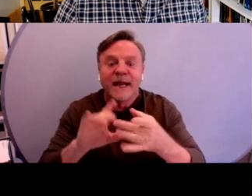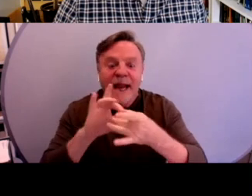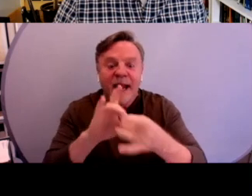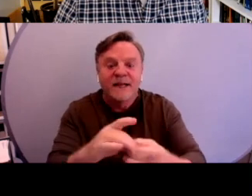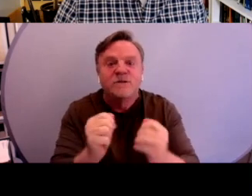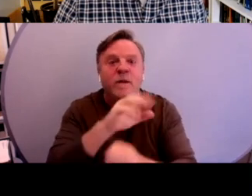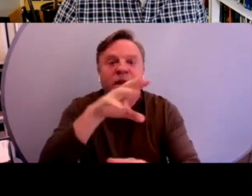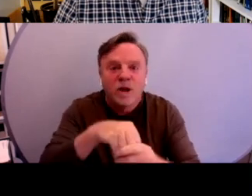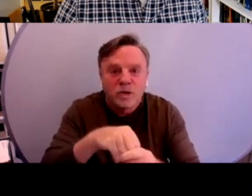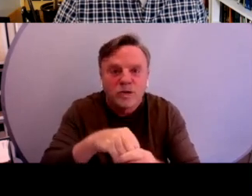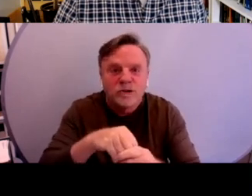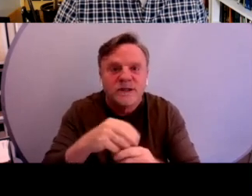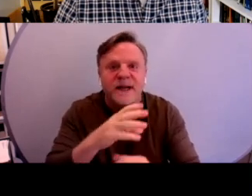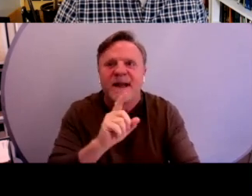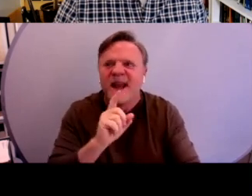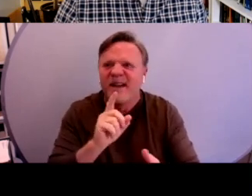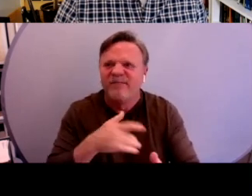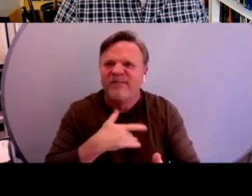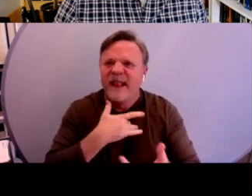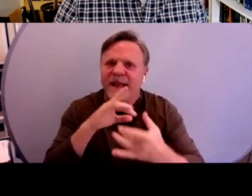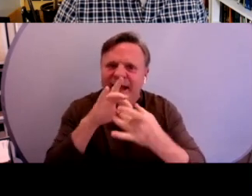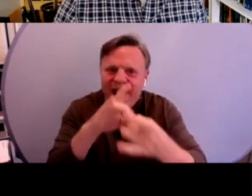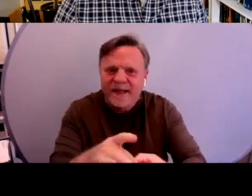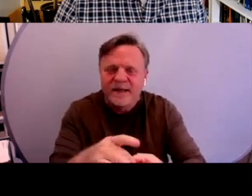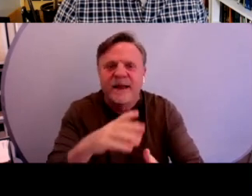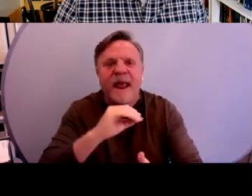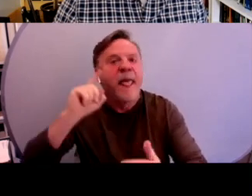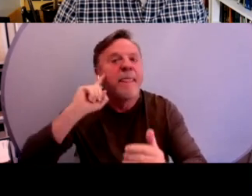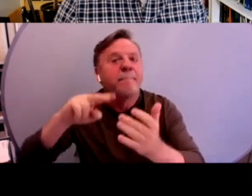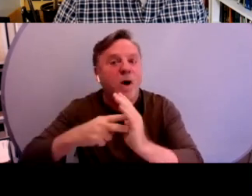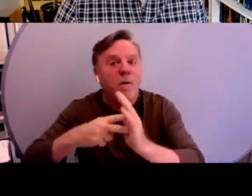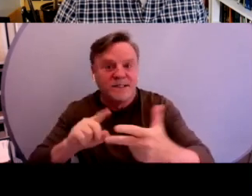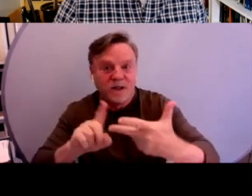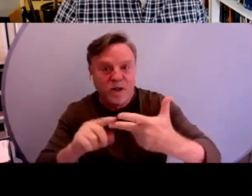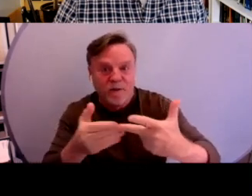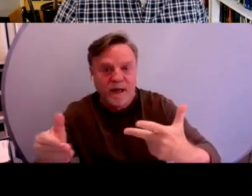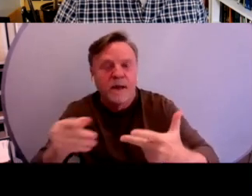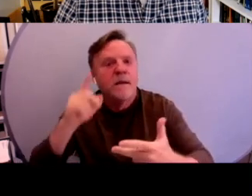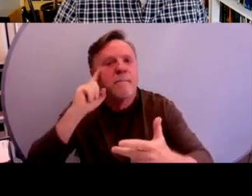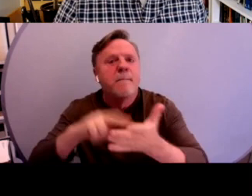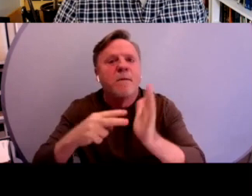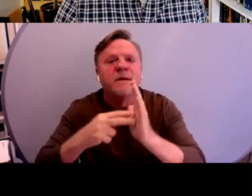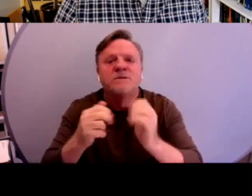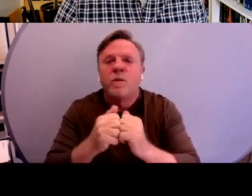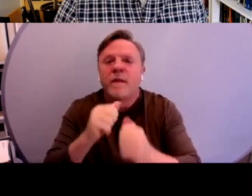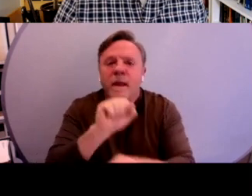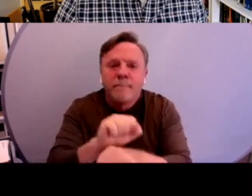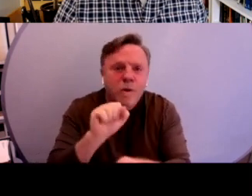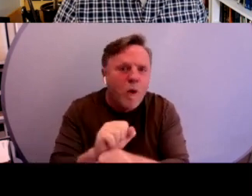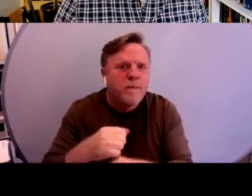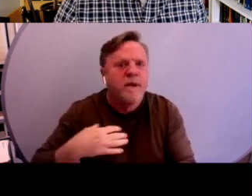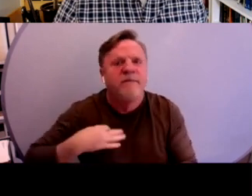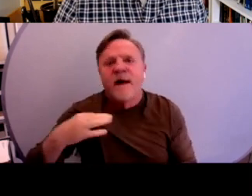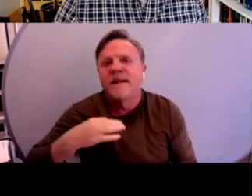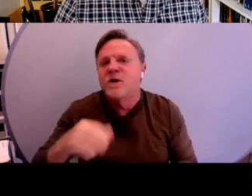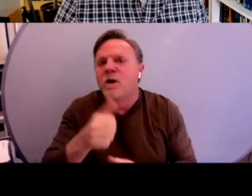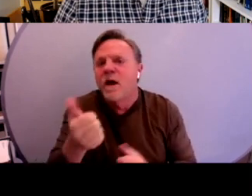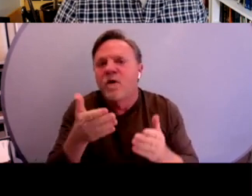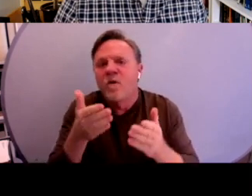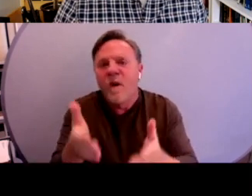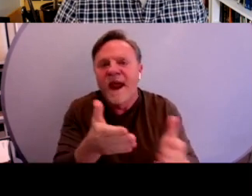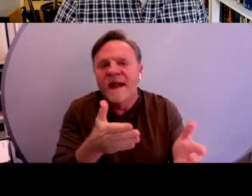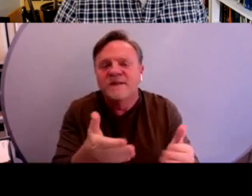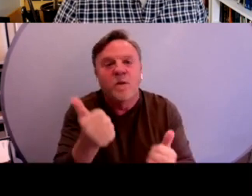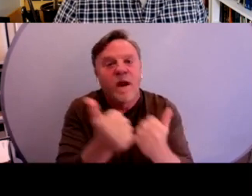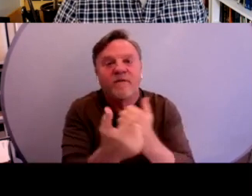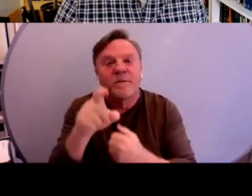inclusion and being connected, and purpose. Third, with employment, volunteering, and other ways that everybody needs a chance